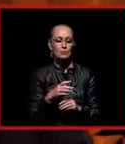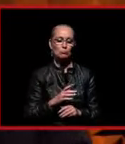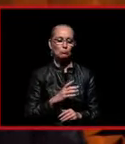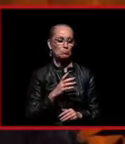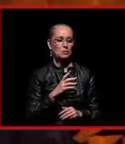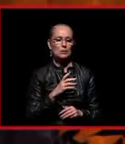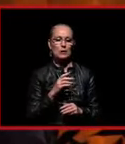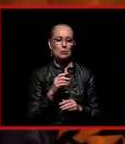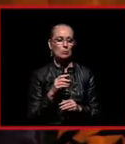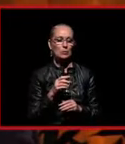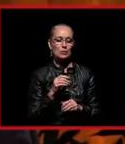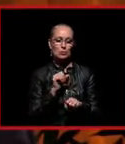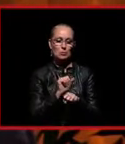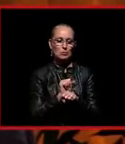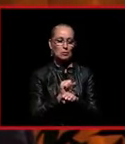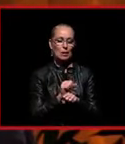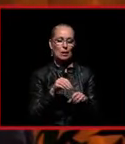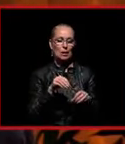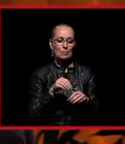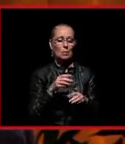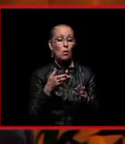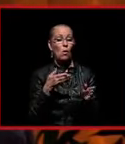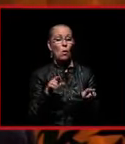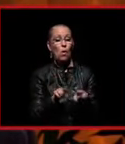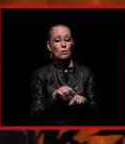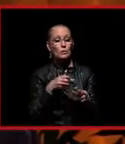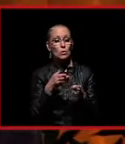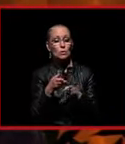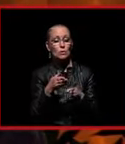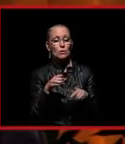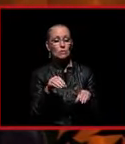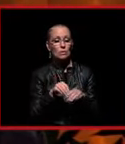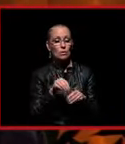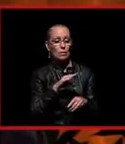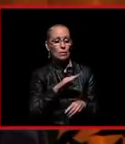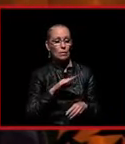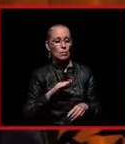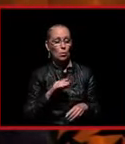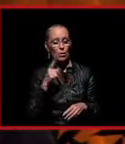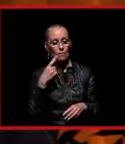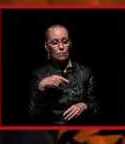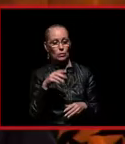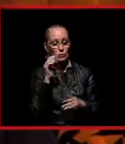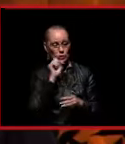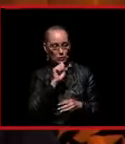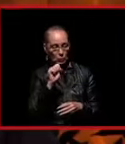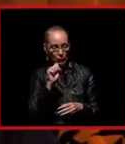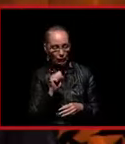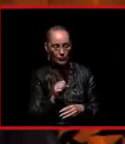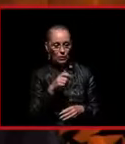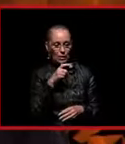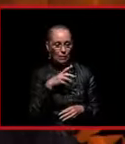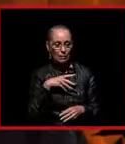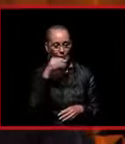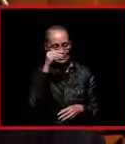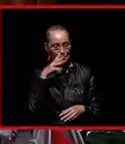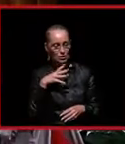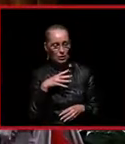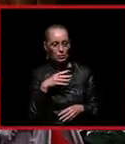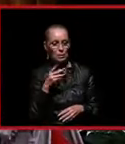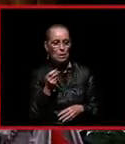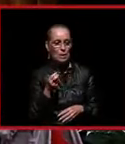having served on the state's Finance Advisory Board and the City of Springfield's Retirement Board. Ladies and gentlemen, Mr. Jeffrey